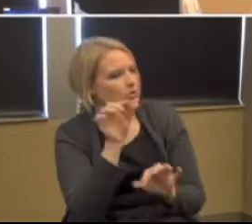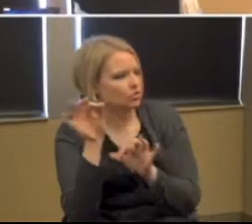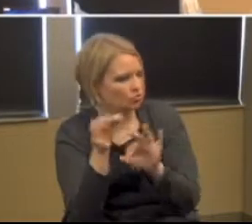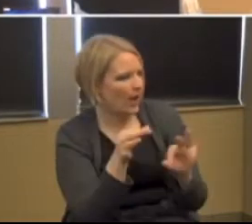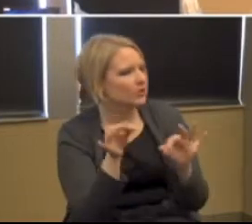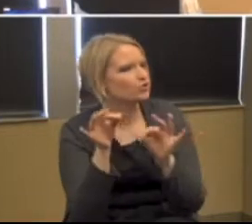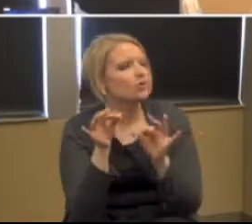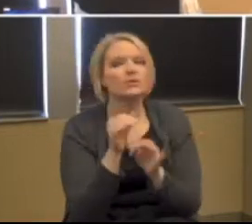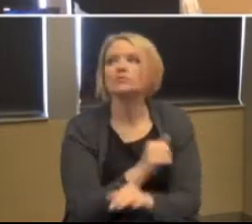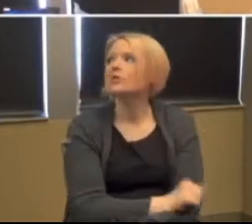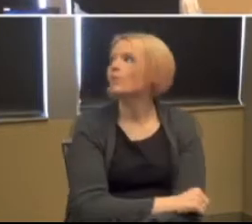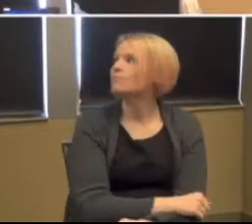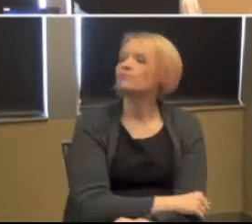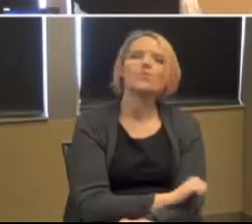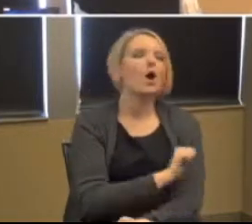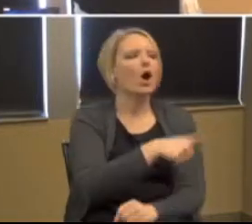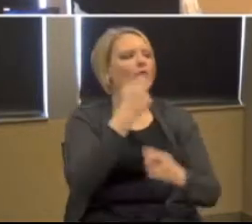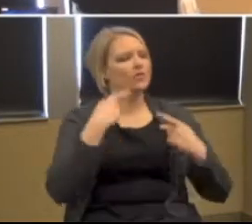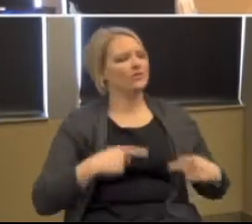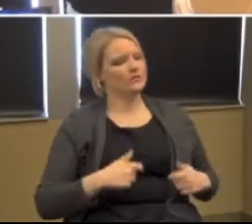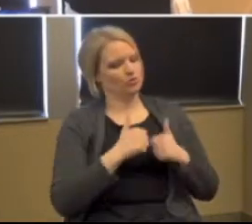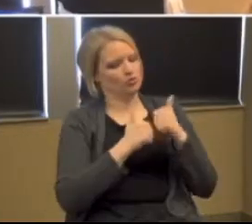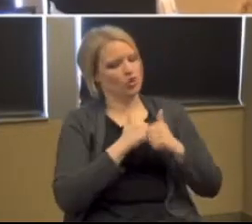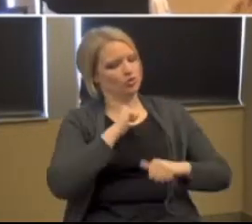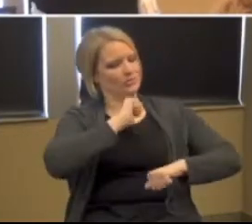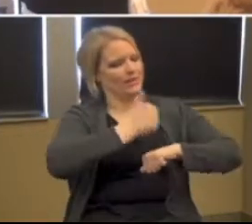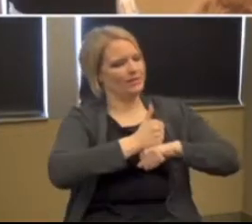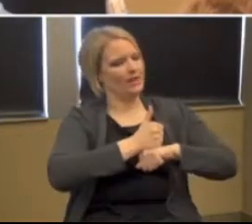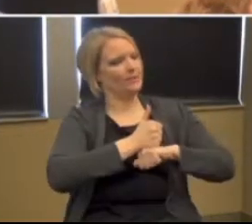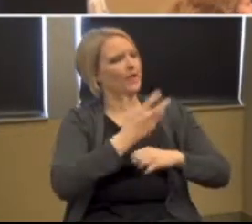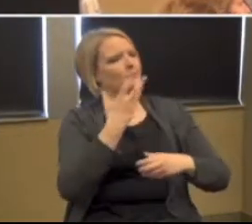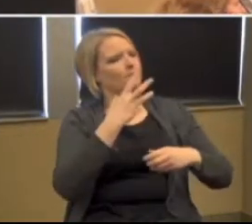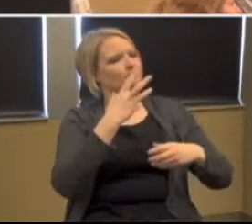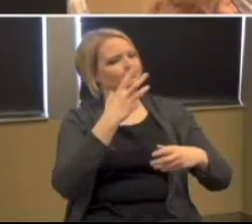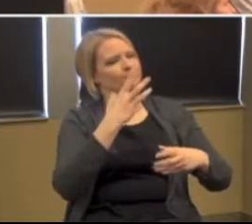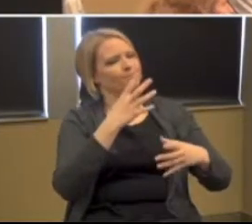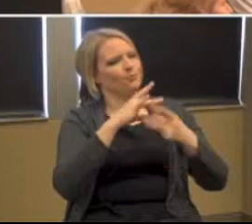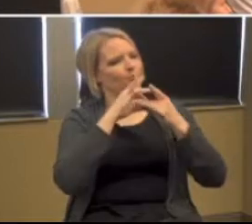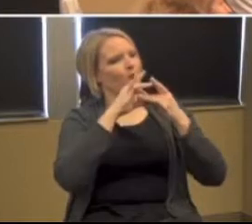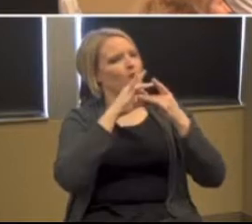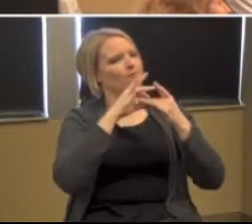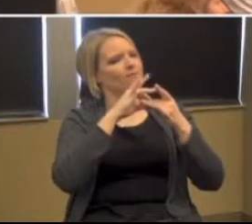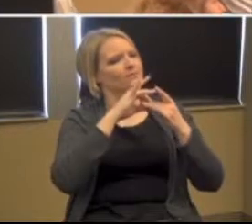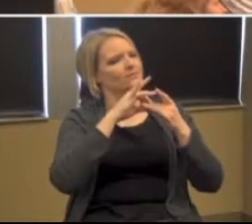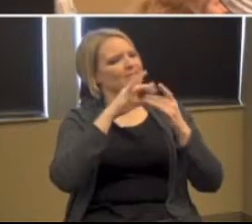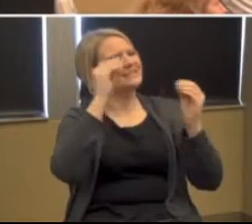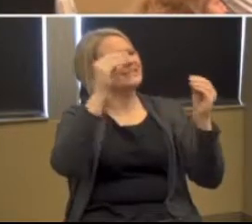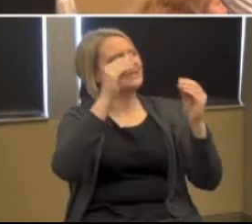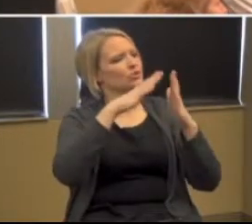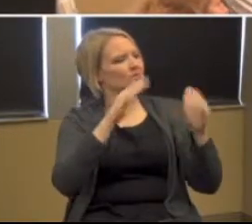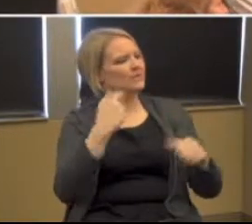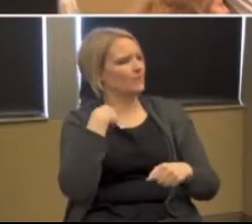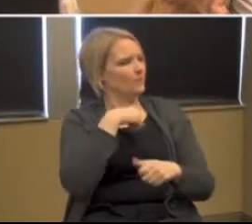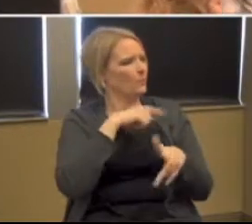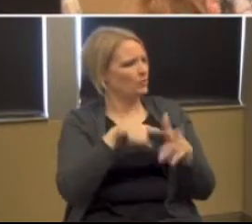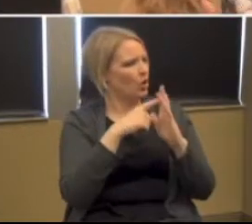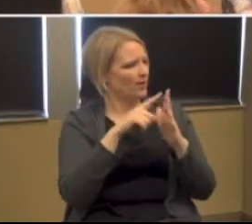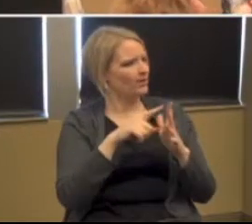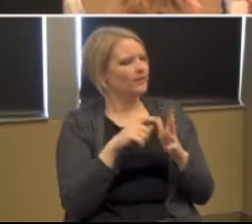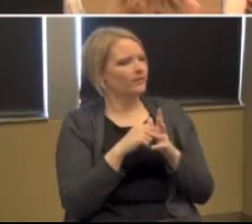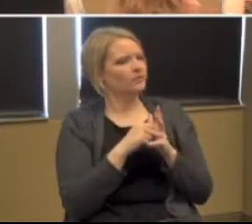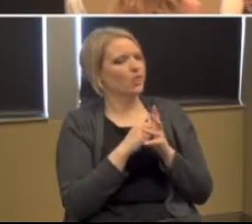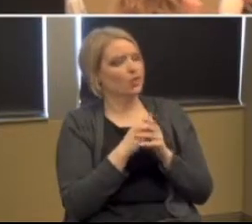physical structures that are in place are also part of the teach system that we talked about at the very beginning. So if